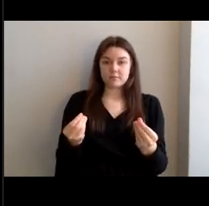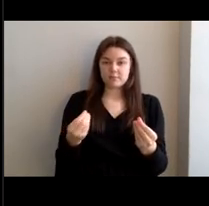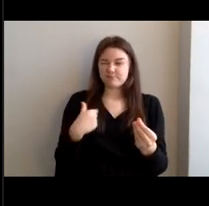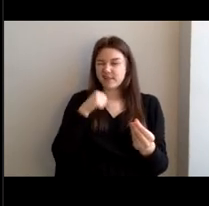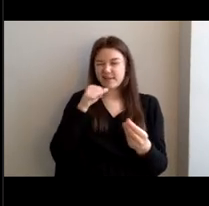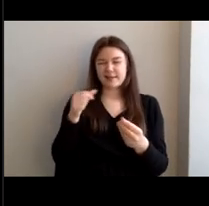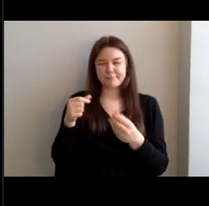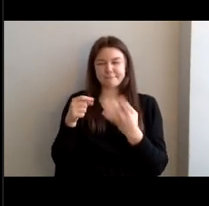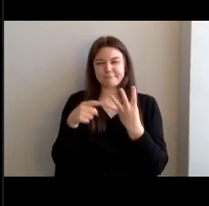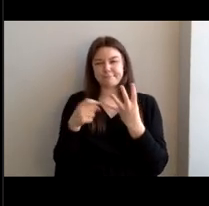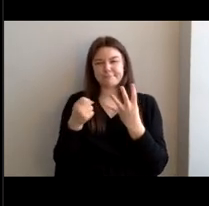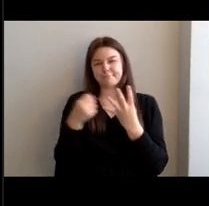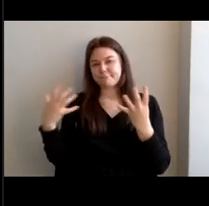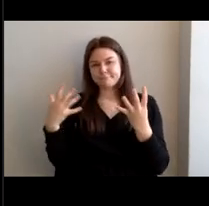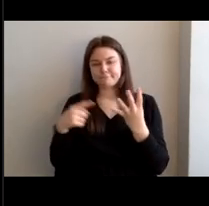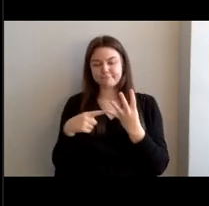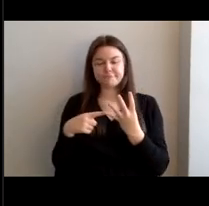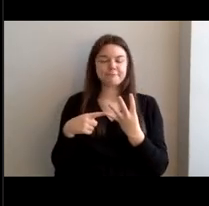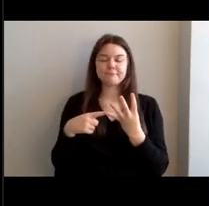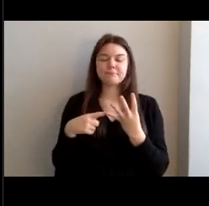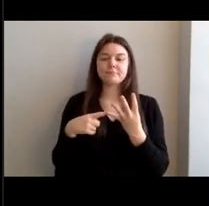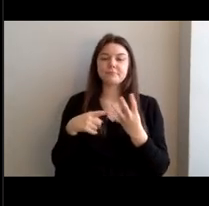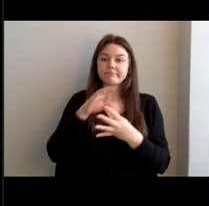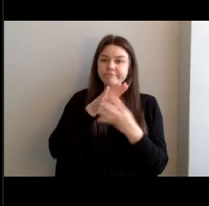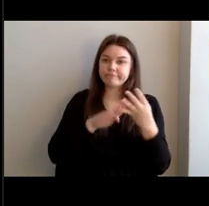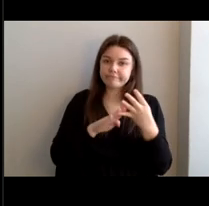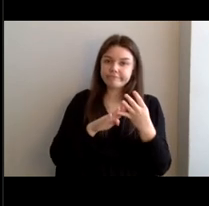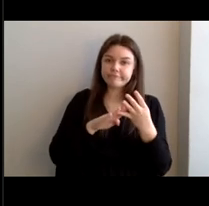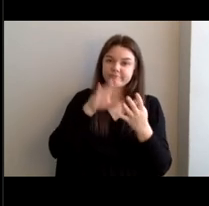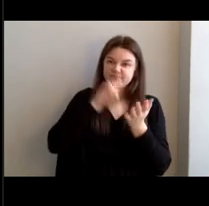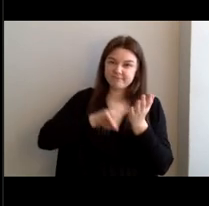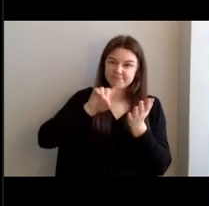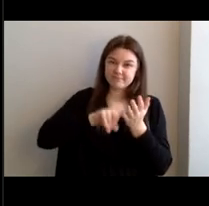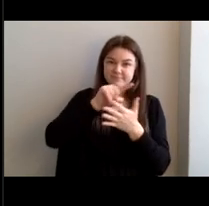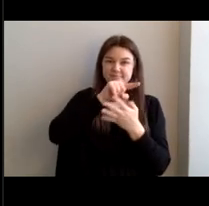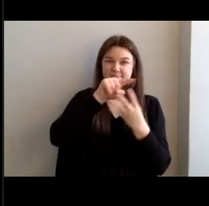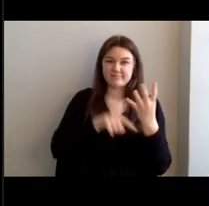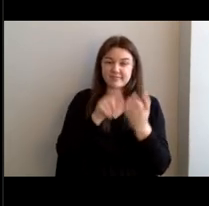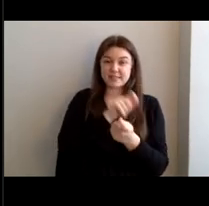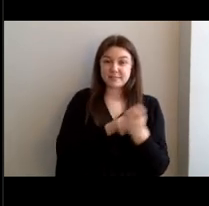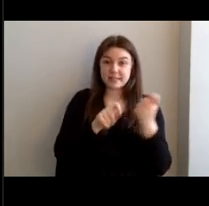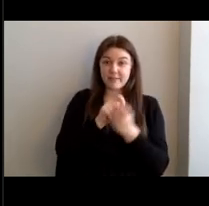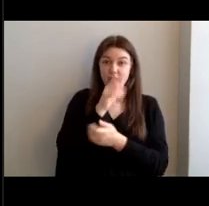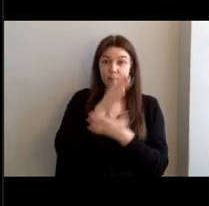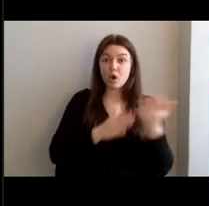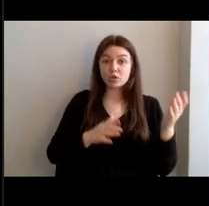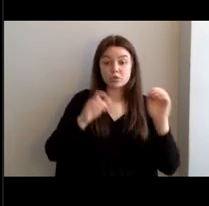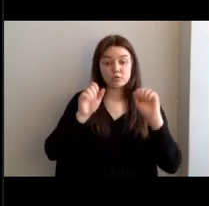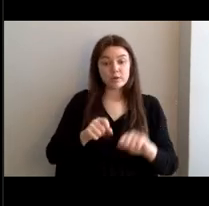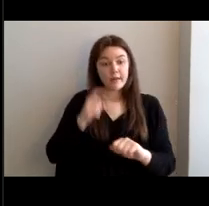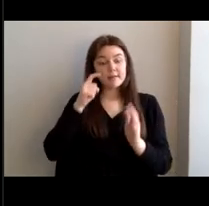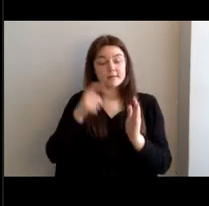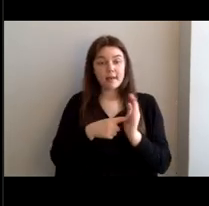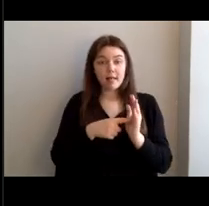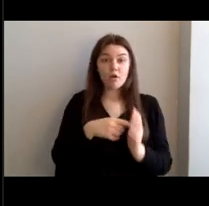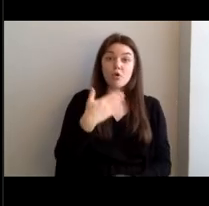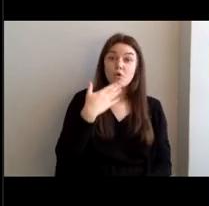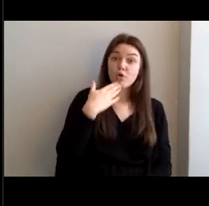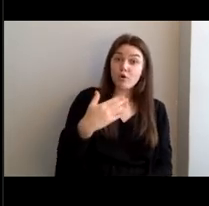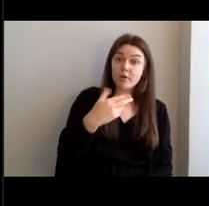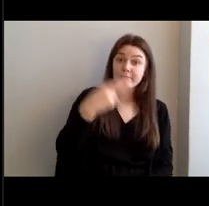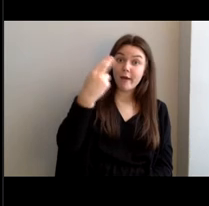into detail of, by looking at those specific indicators, we can tell the difference between a good or